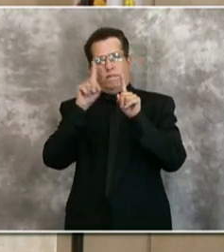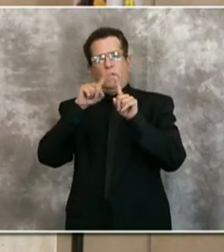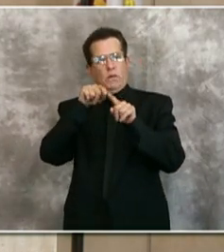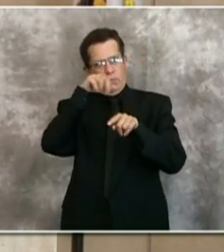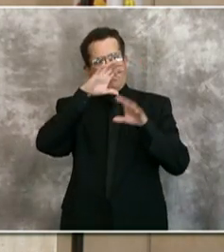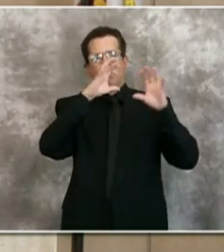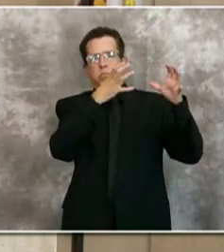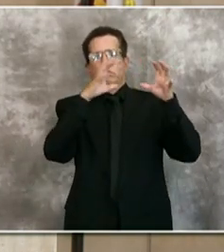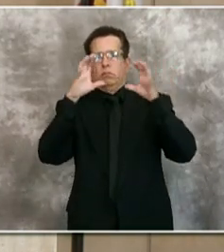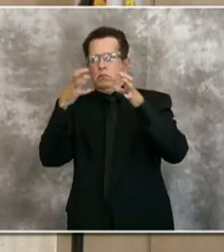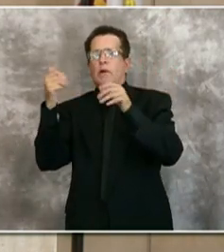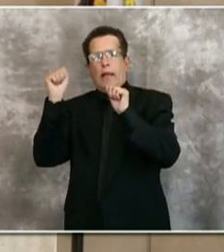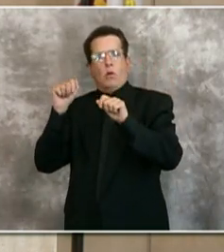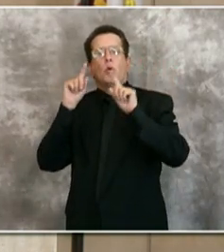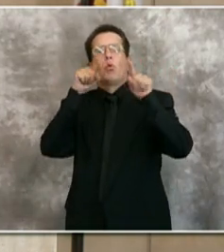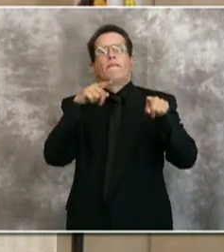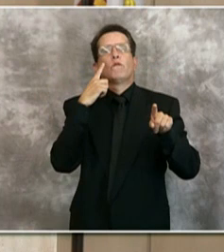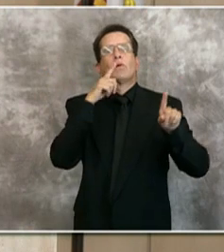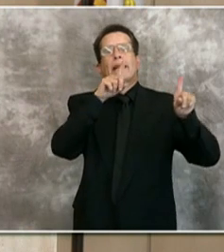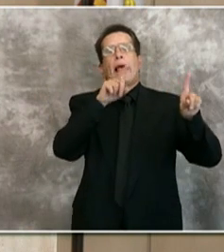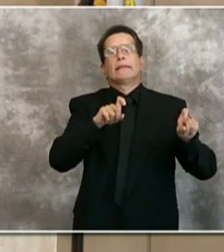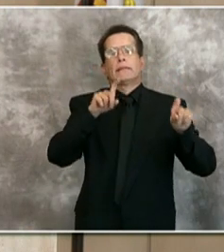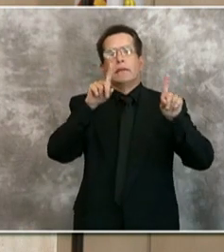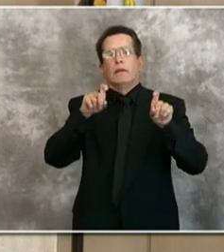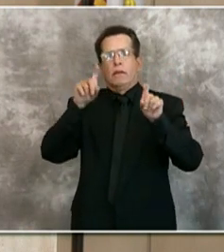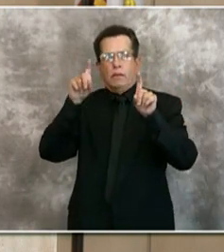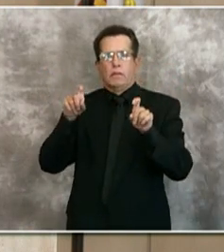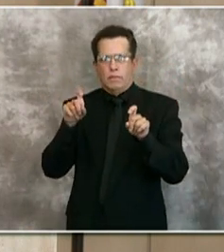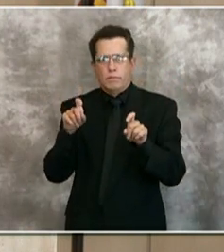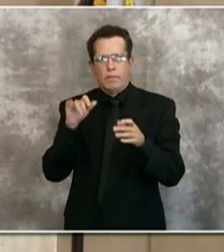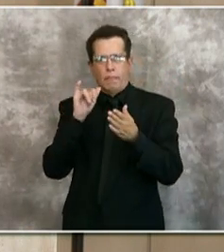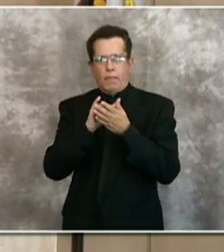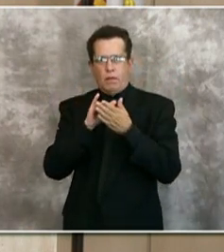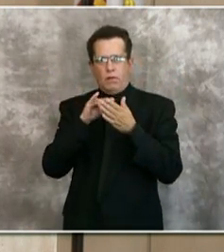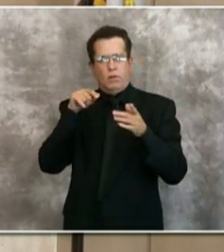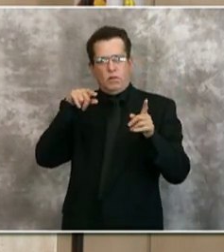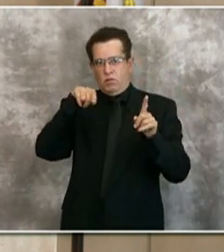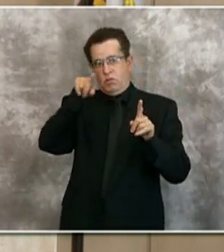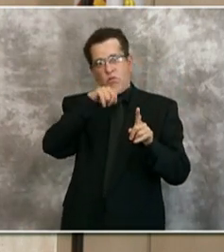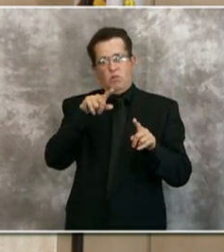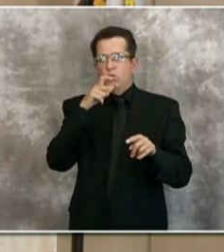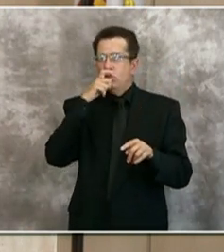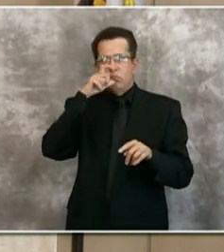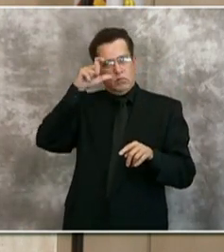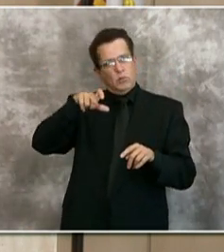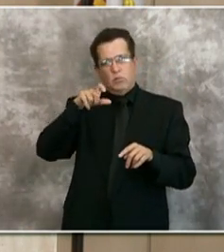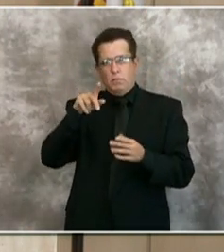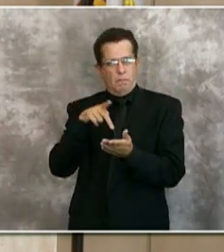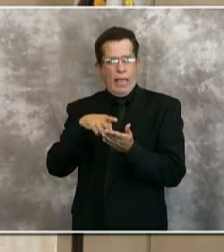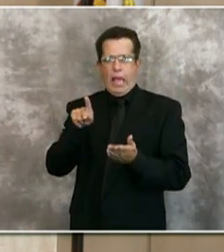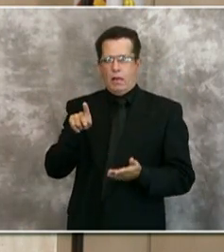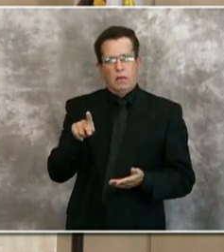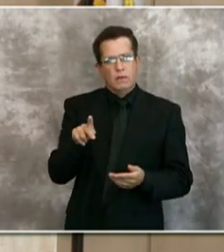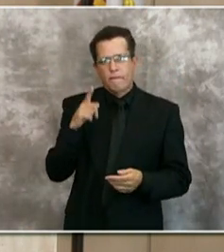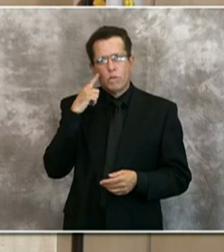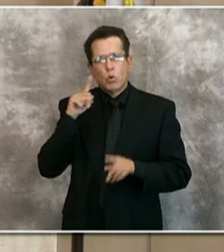and testing sites that no one really should need to pay for a test.